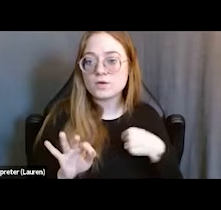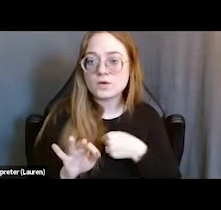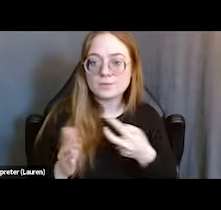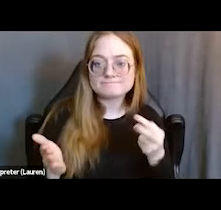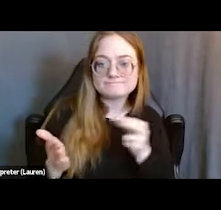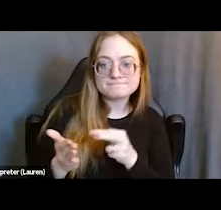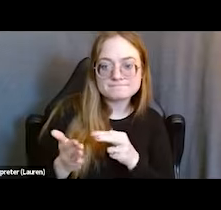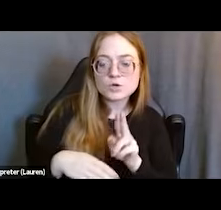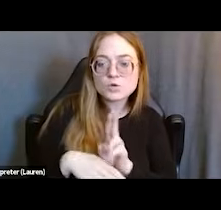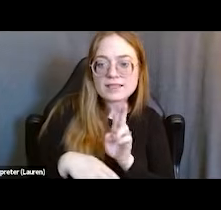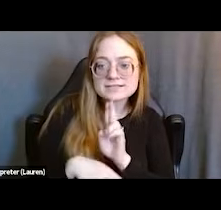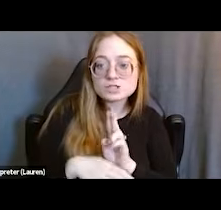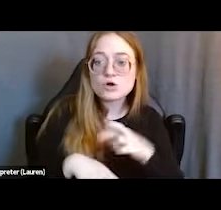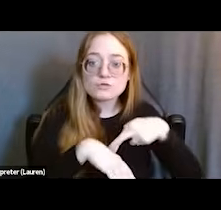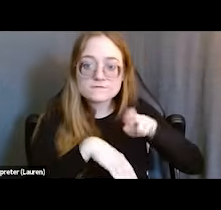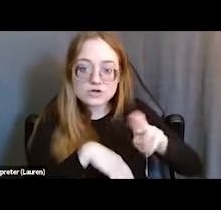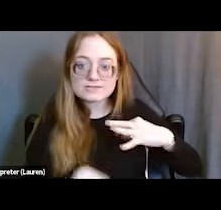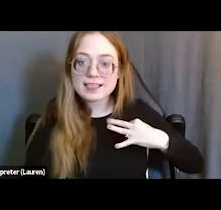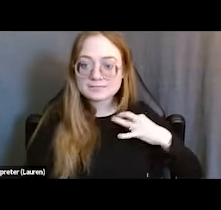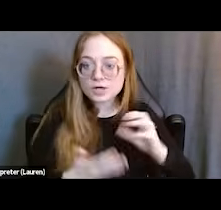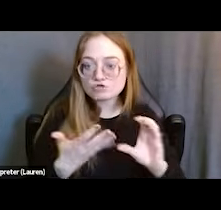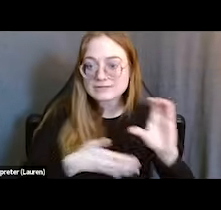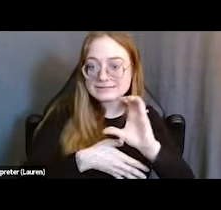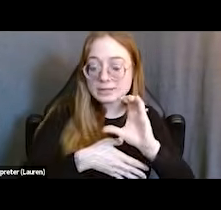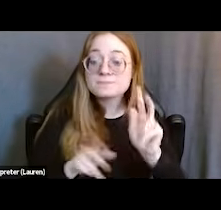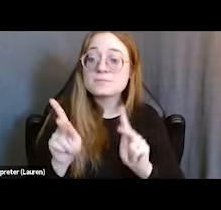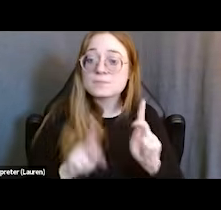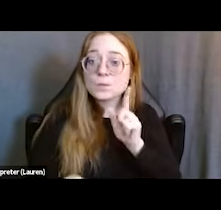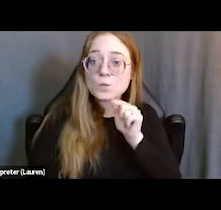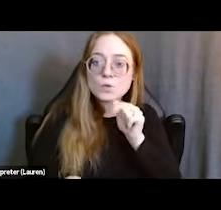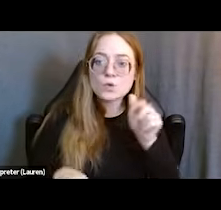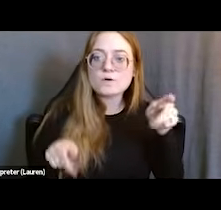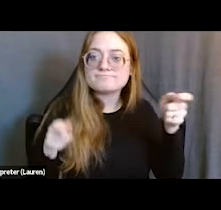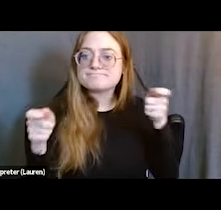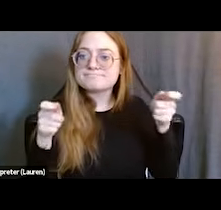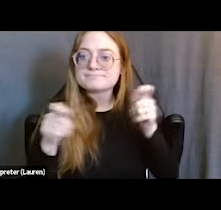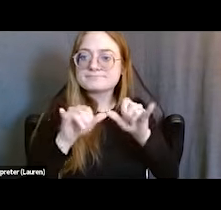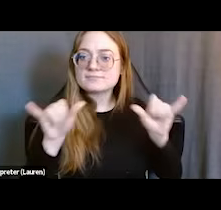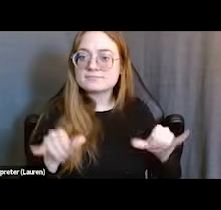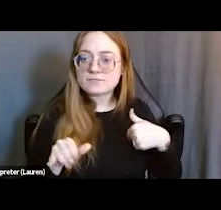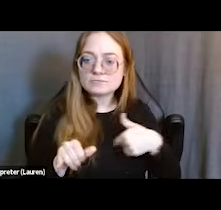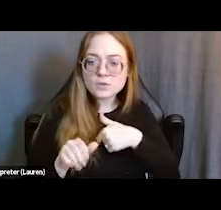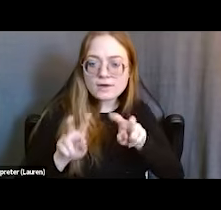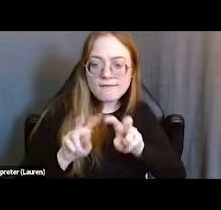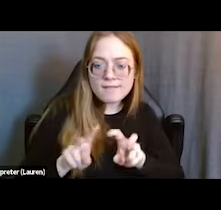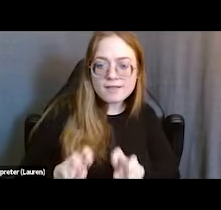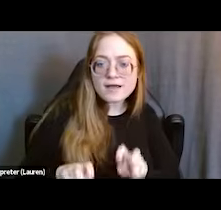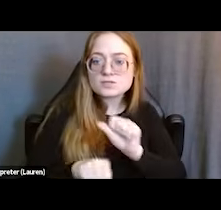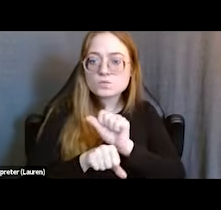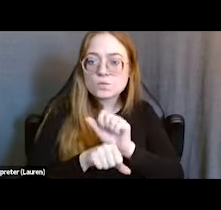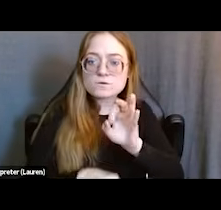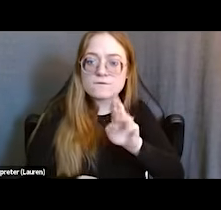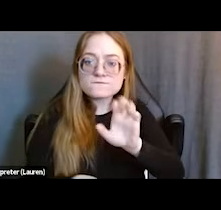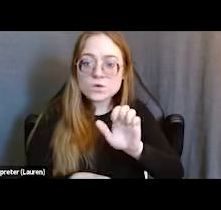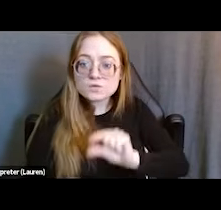including referrals and eligibility criteria, and particularly those who are overseeing systems, that we're looking at workforce quality, the skill development,